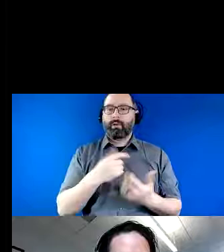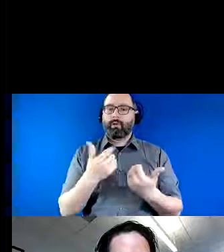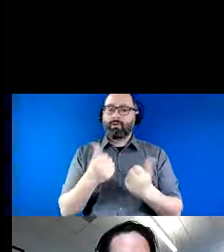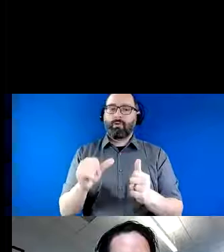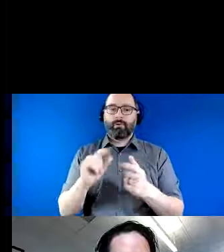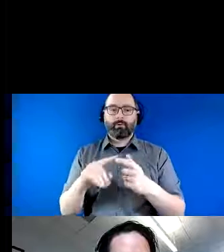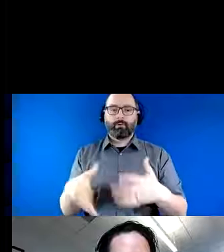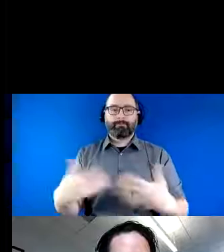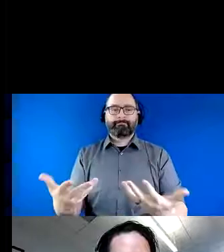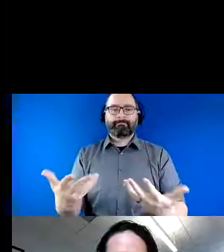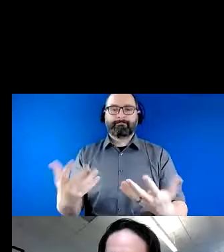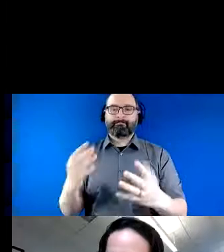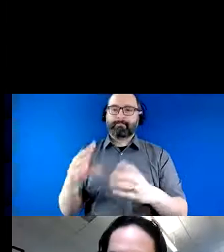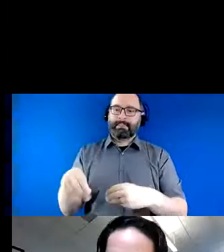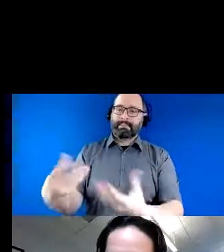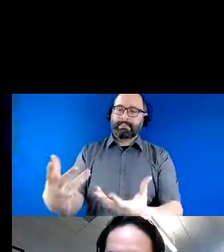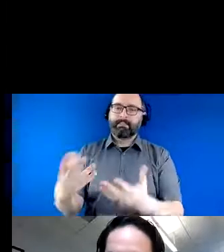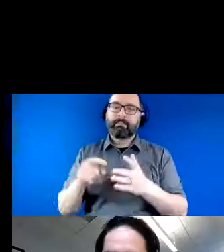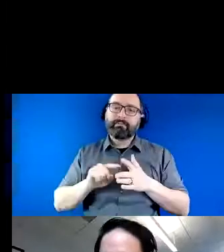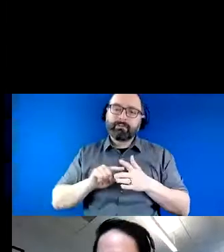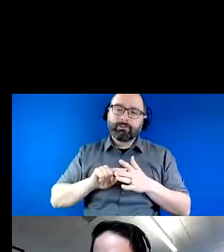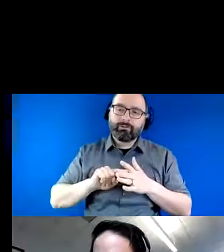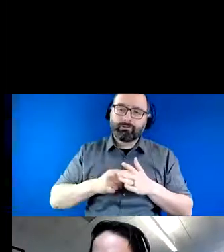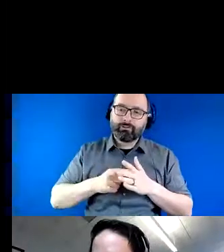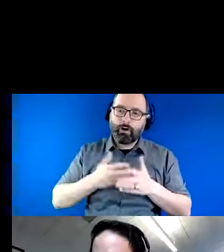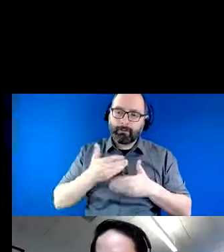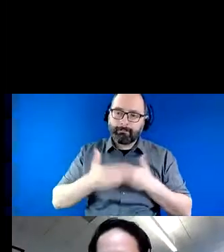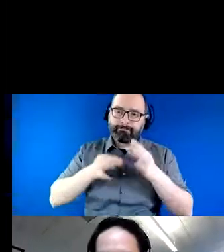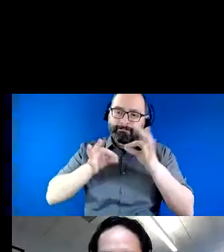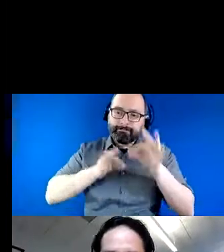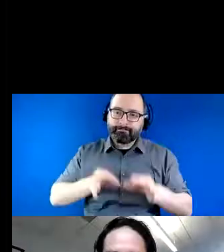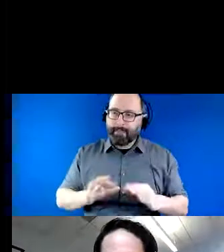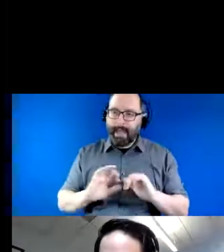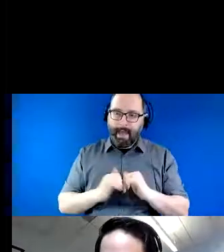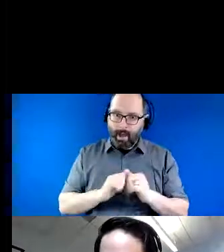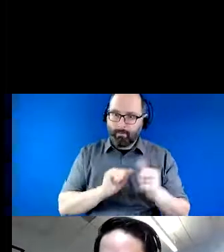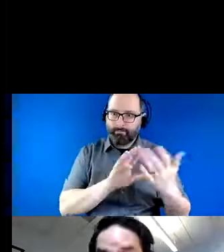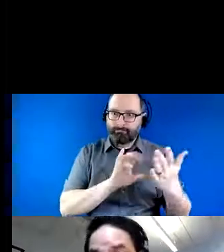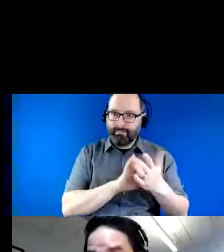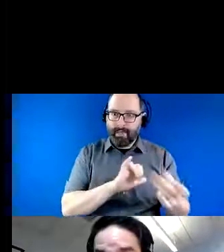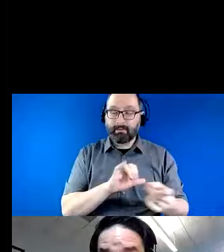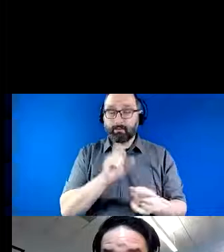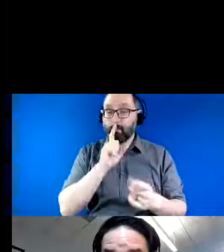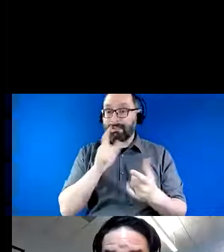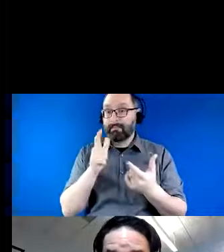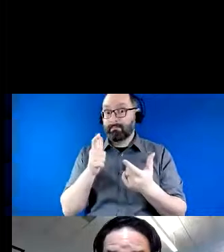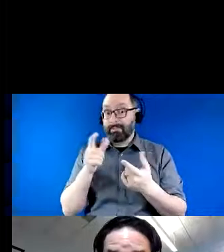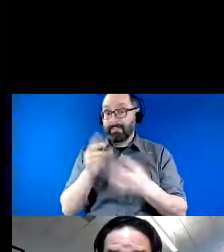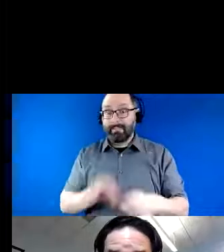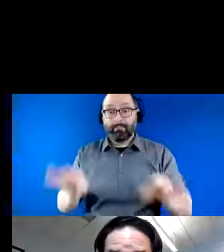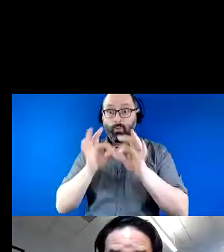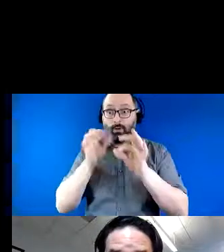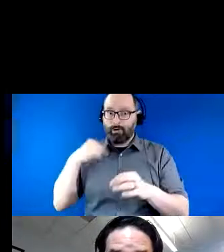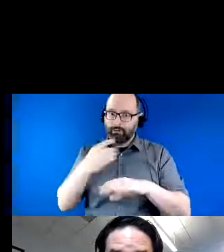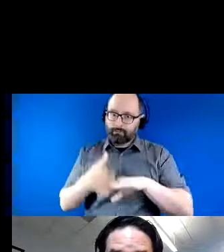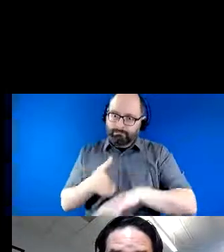maybe give a starter around that. It's very important for us to improve our knowledge around